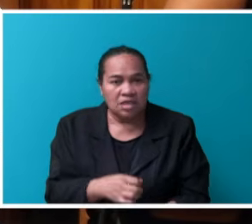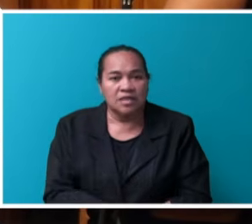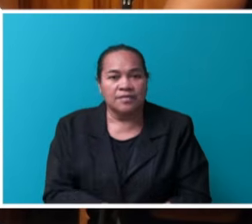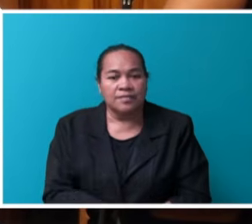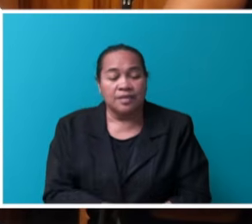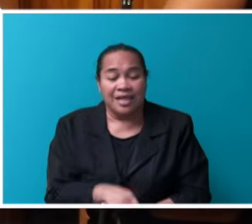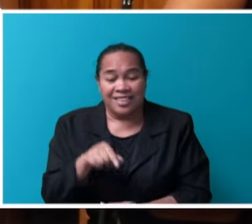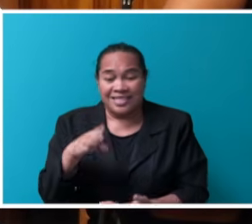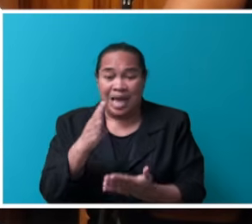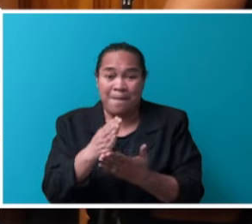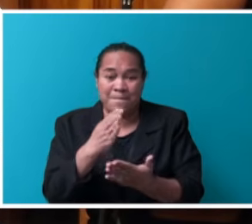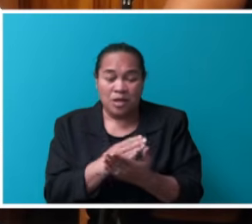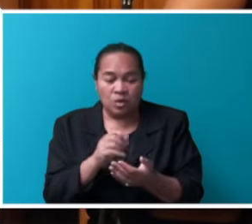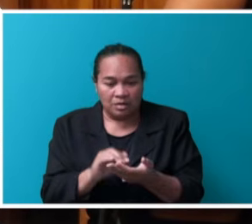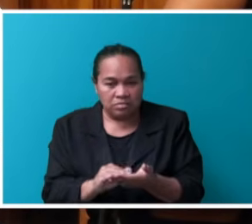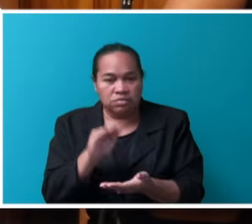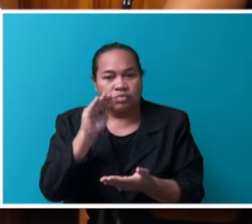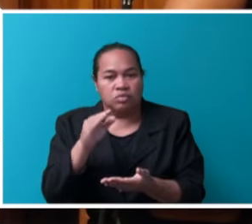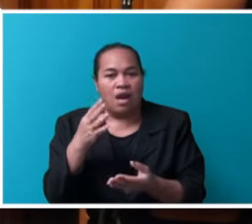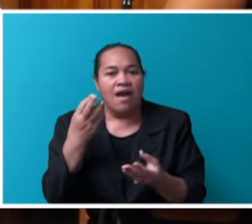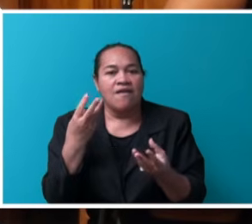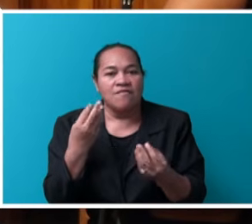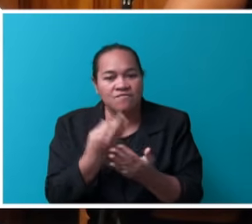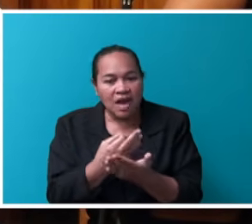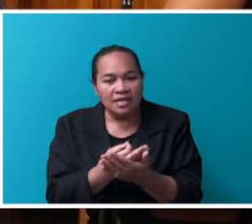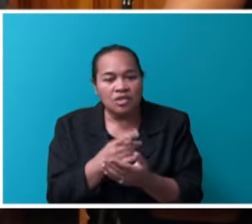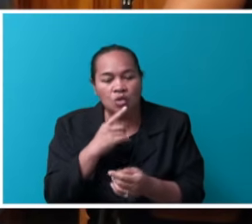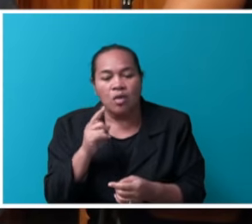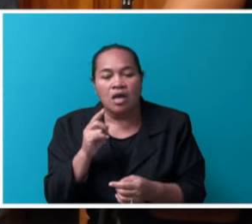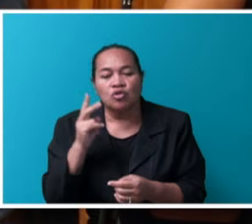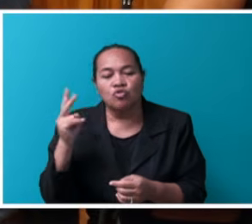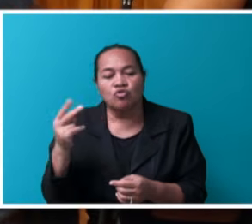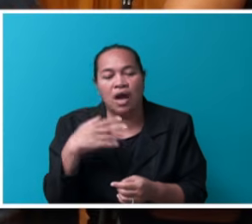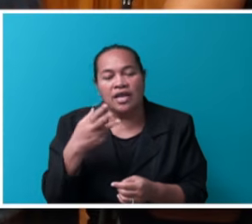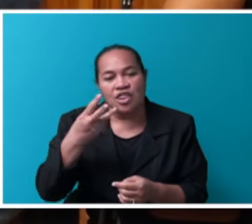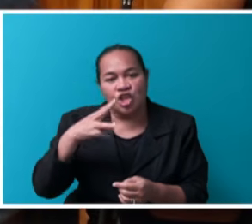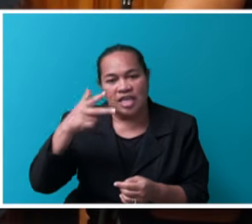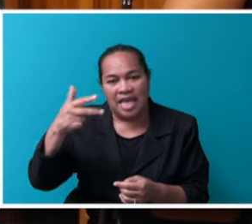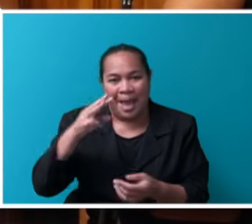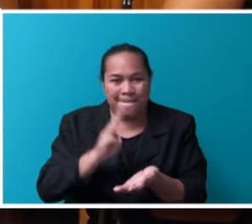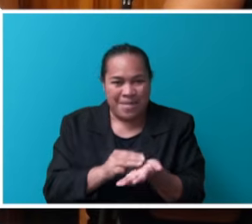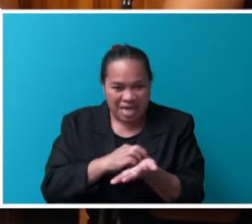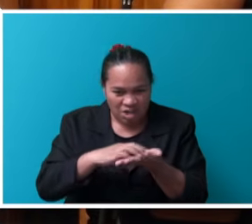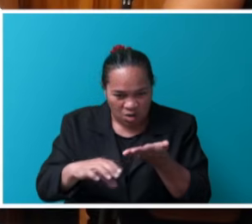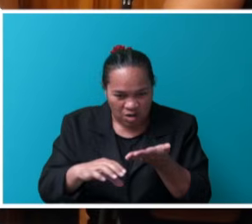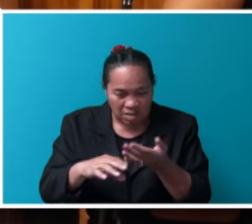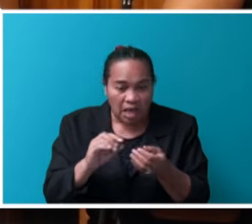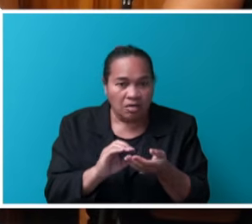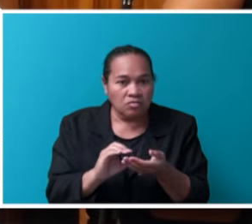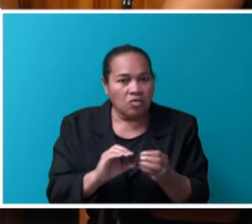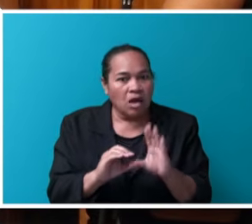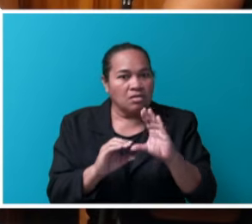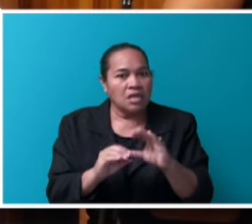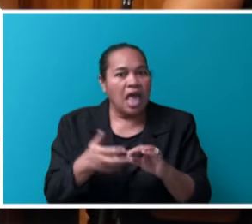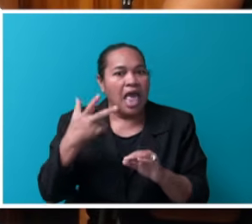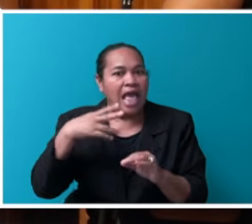this budget, we have increased the total funding to these sectors to almost $238 million, an increase of over $80 million from